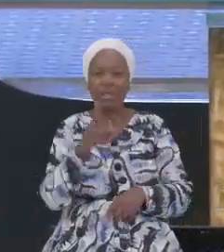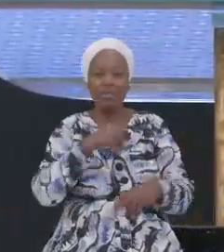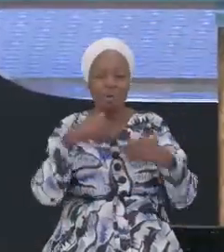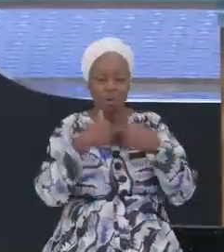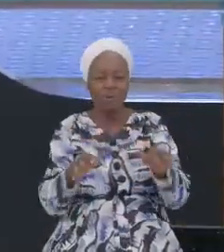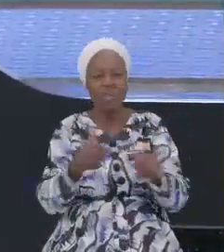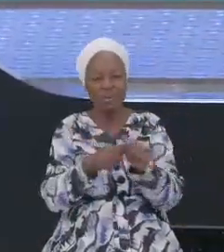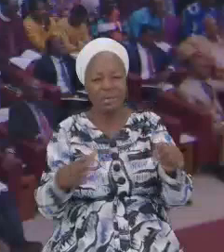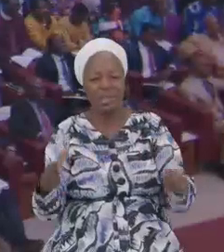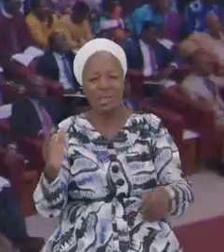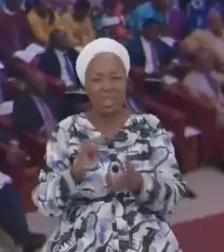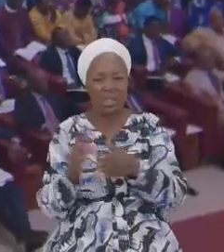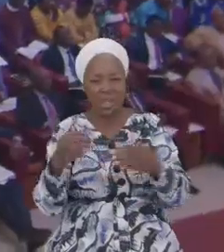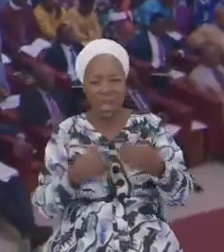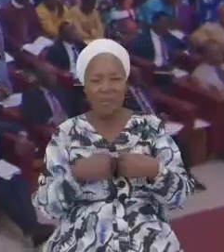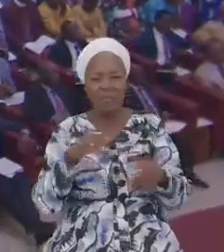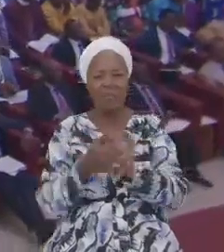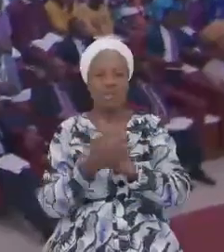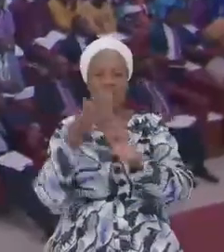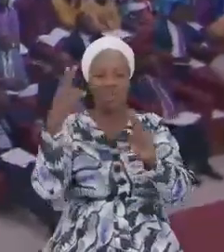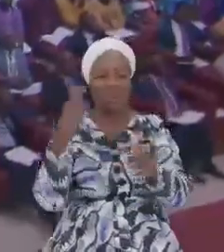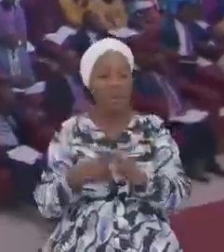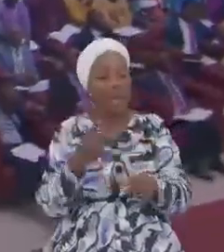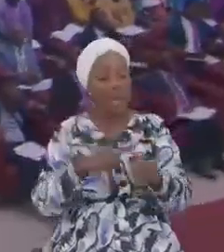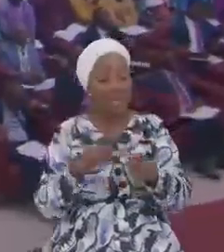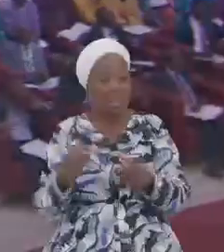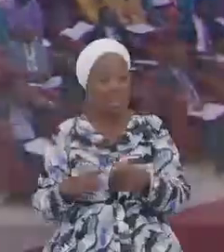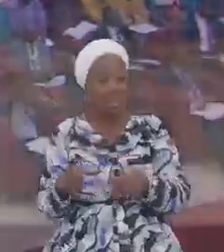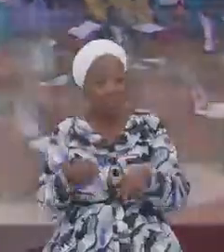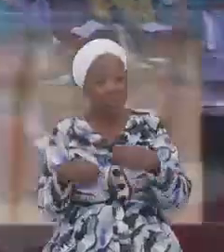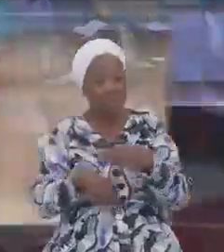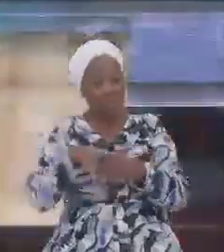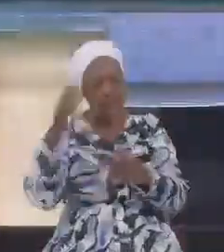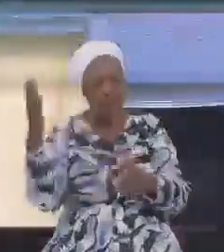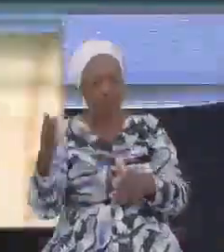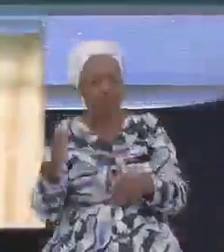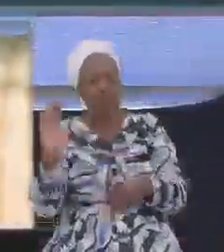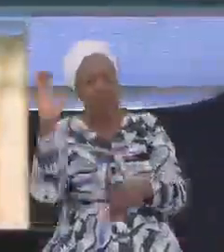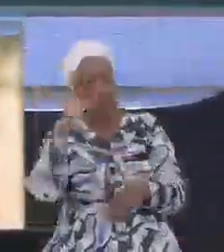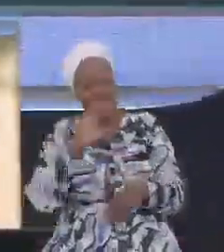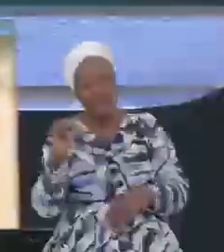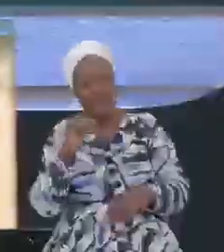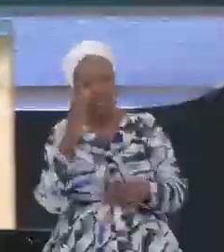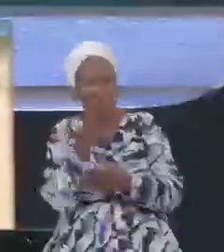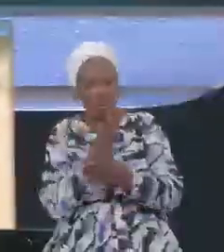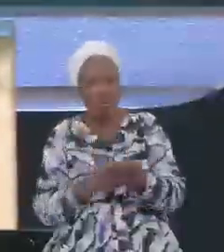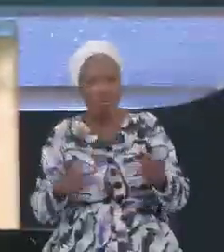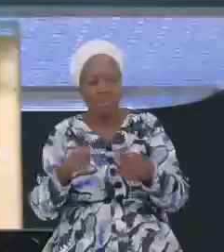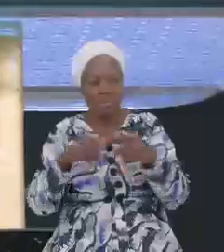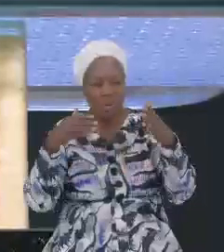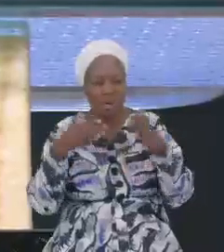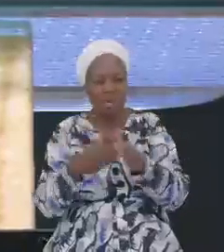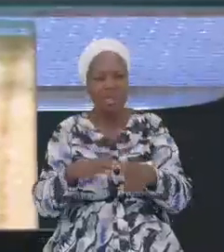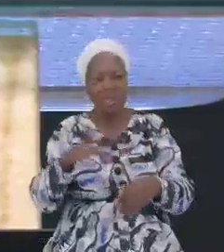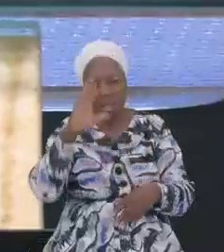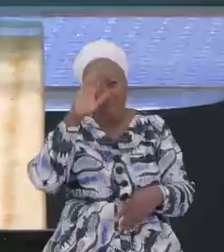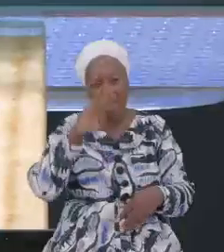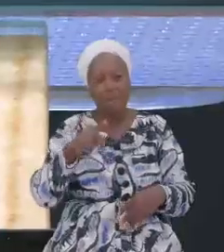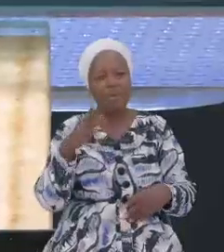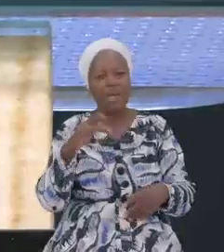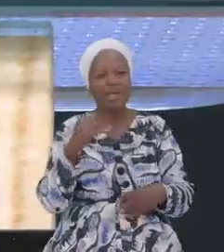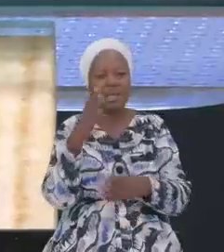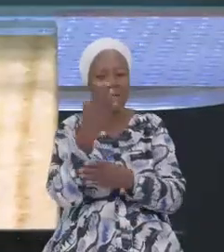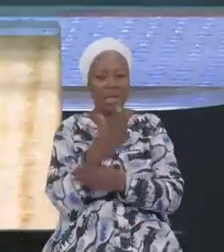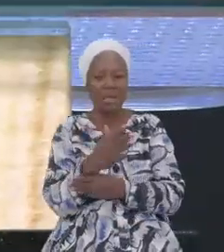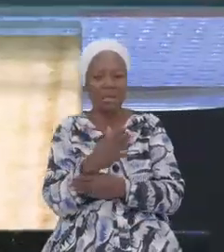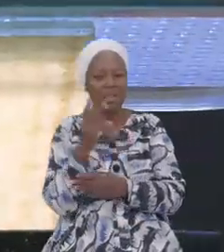lose everything they have got. And then he went out seeking some to lead him by the